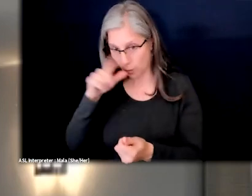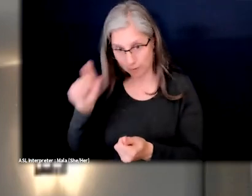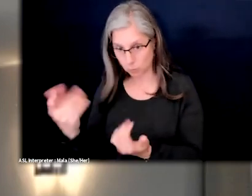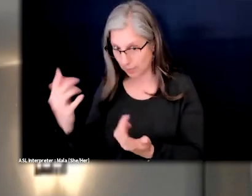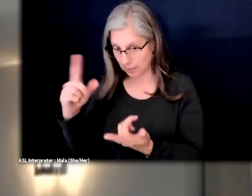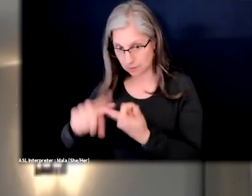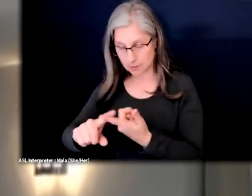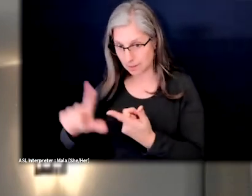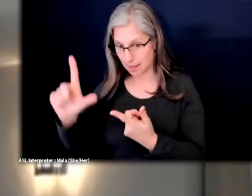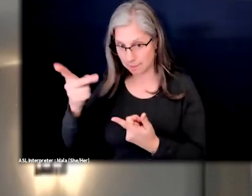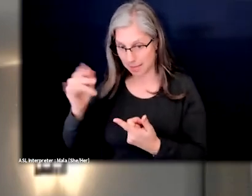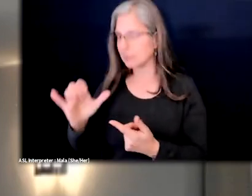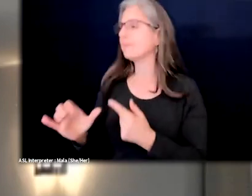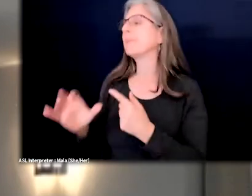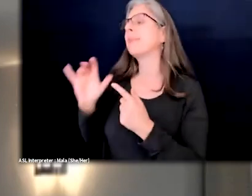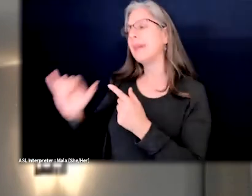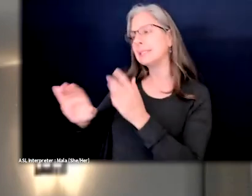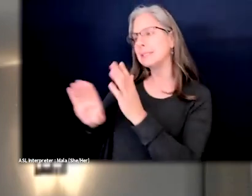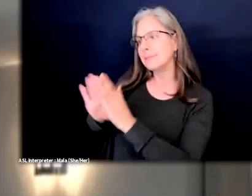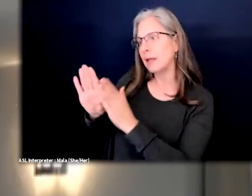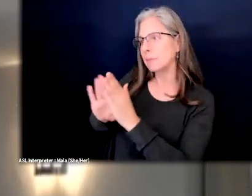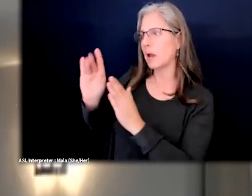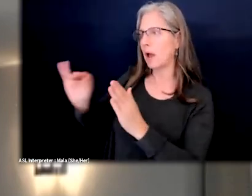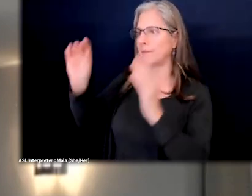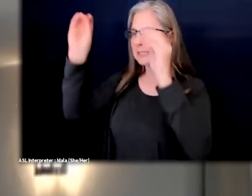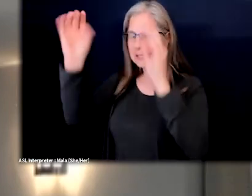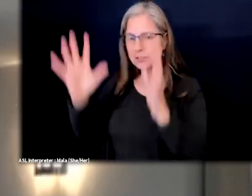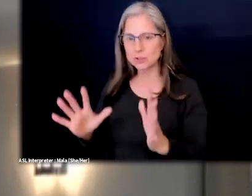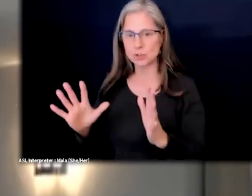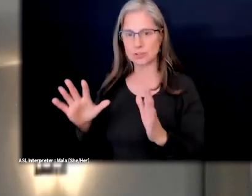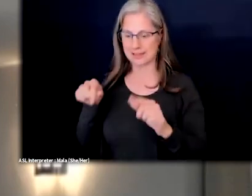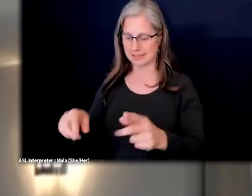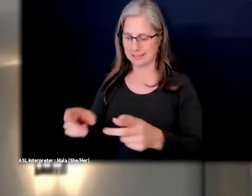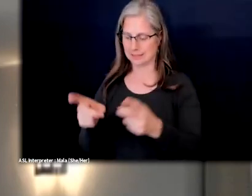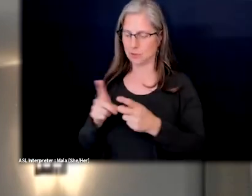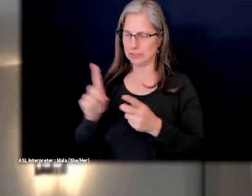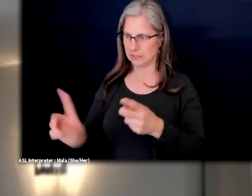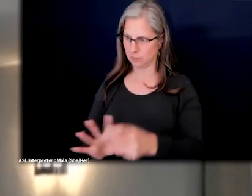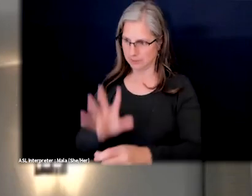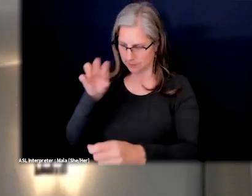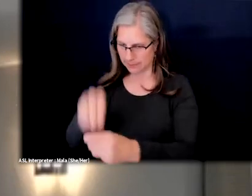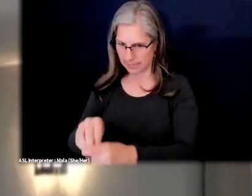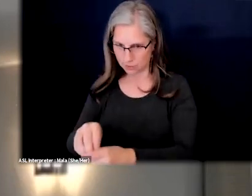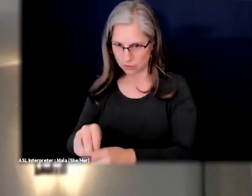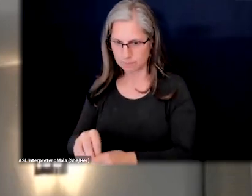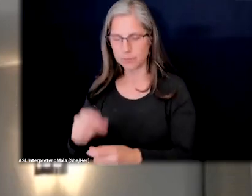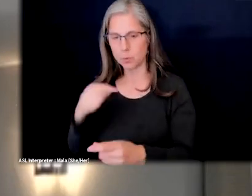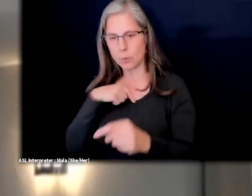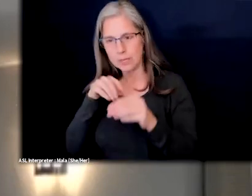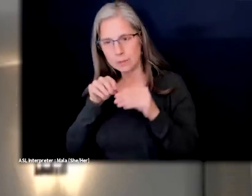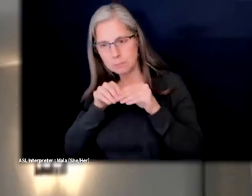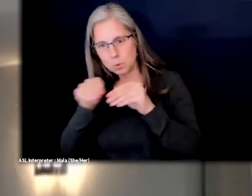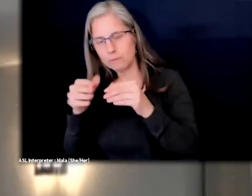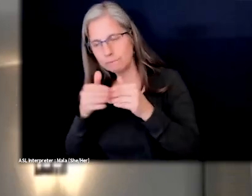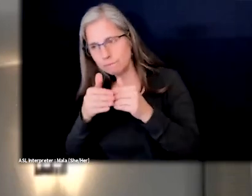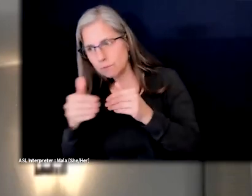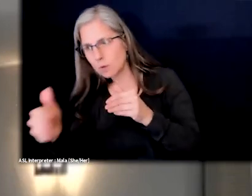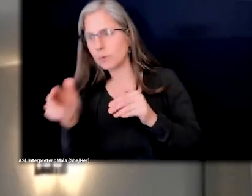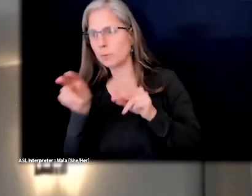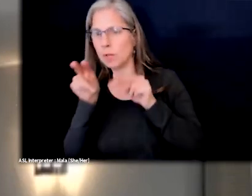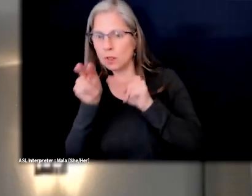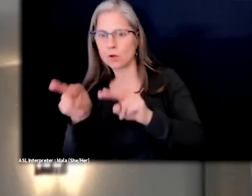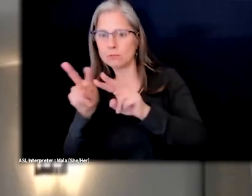the LCAP. And that's the development of teachers this district needs to be able to engage in as we move forward, as we look at what